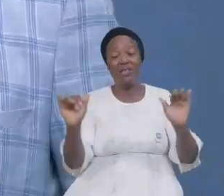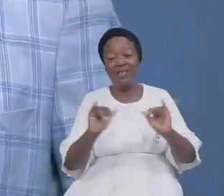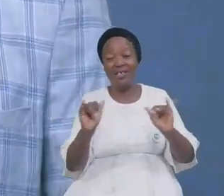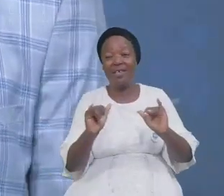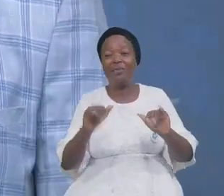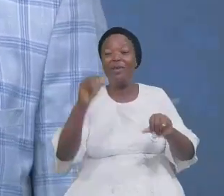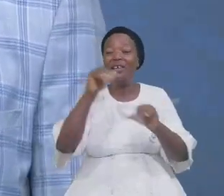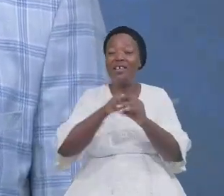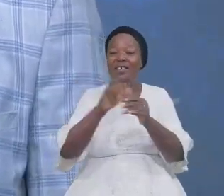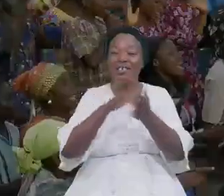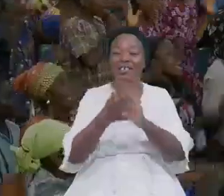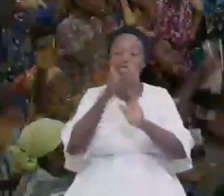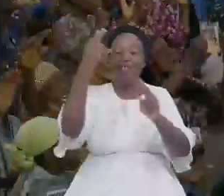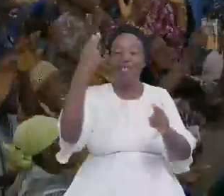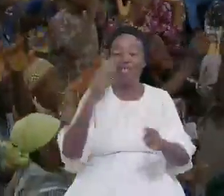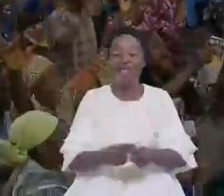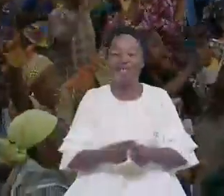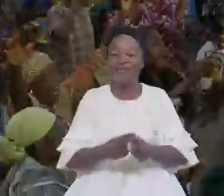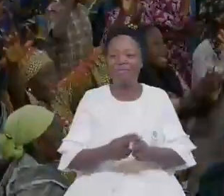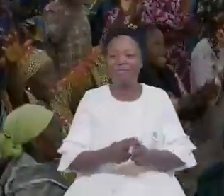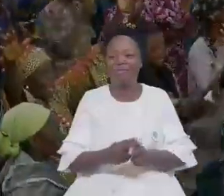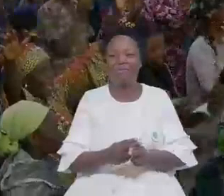in Jesus' name.